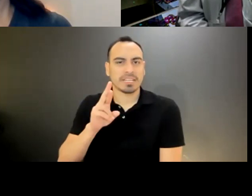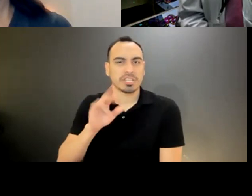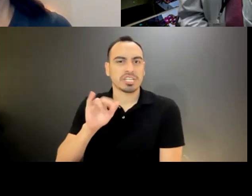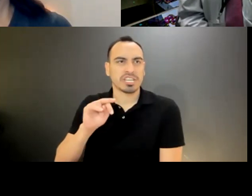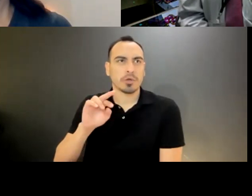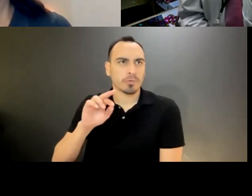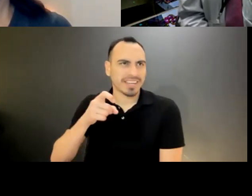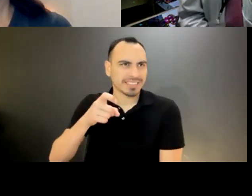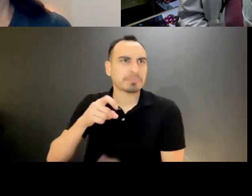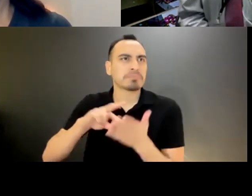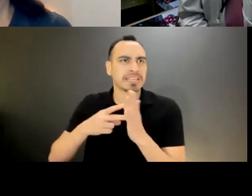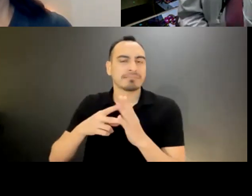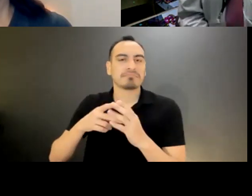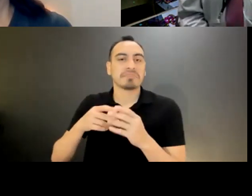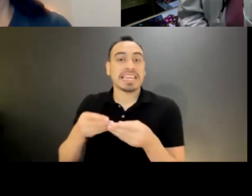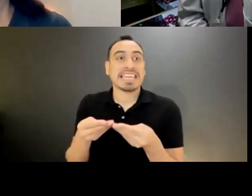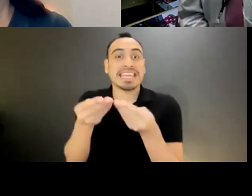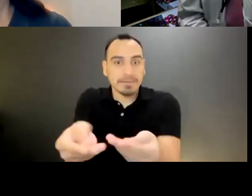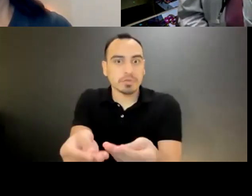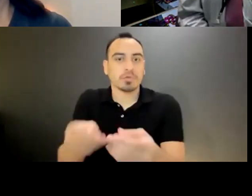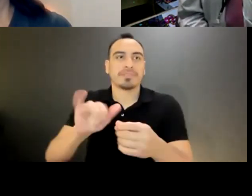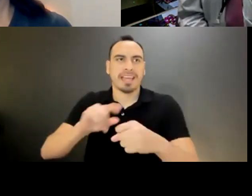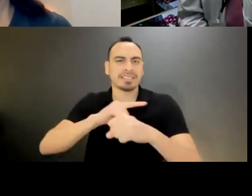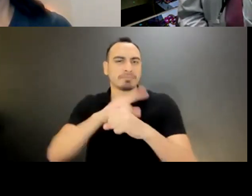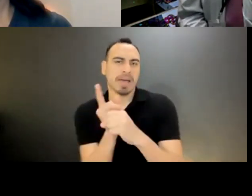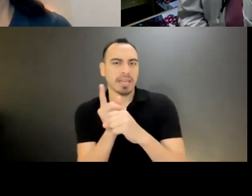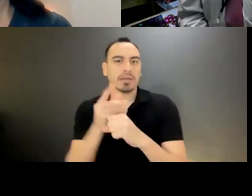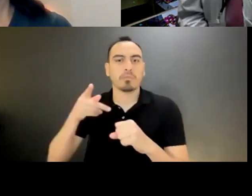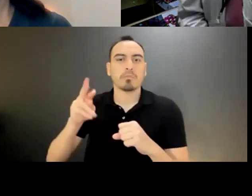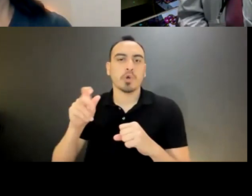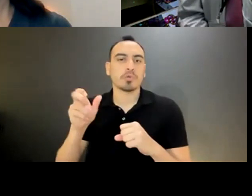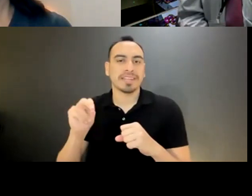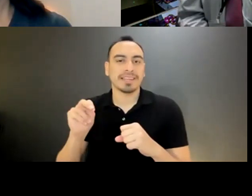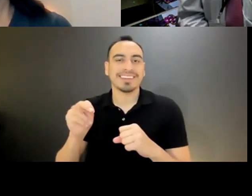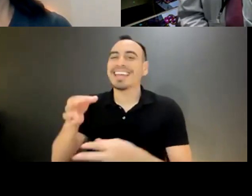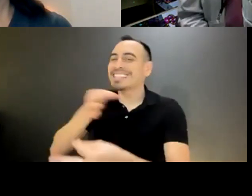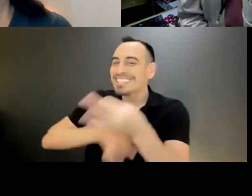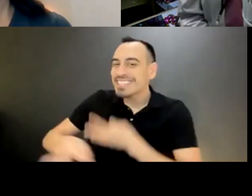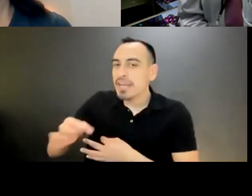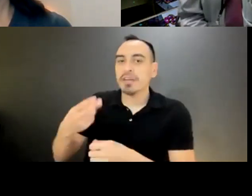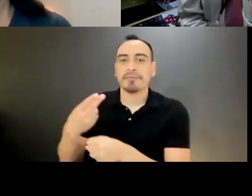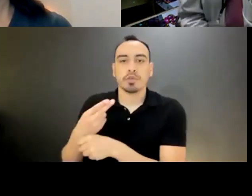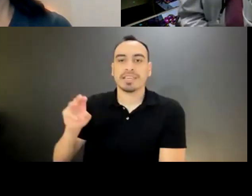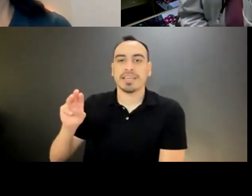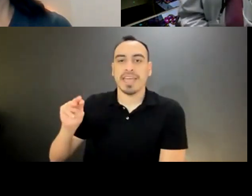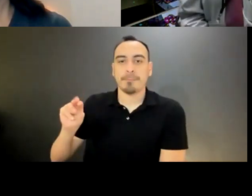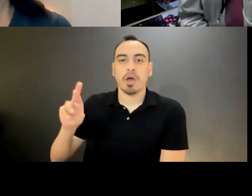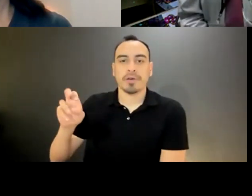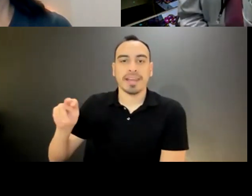the spike protein as opposed to giving you the RNA for your body to make the spike